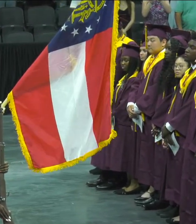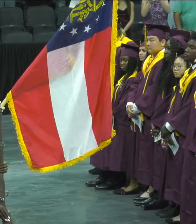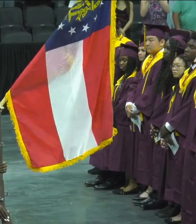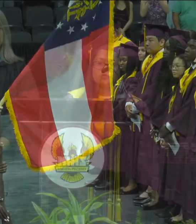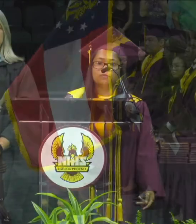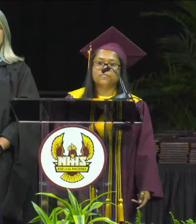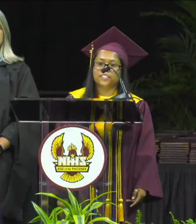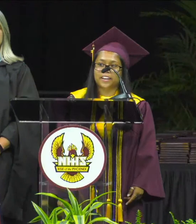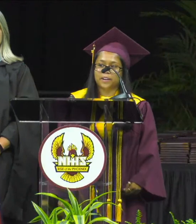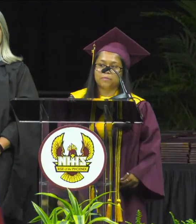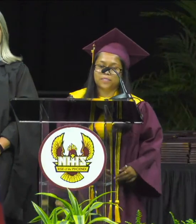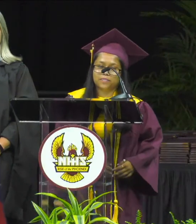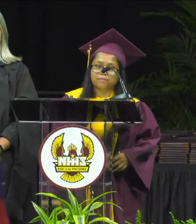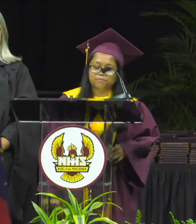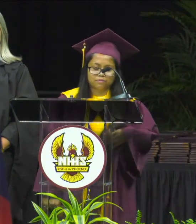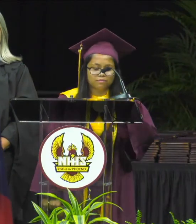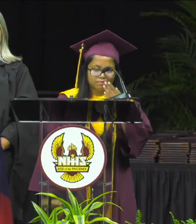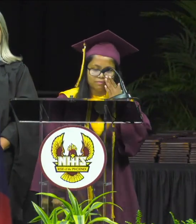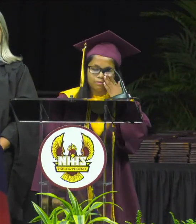Gentlemen, please remove your caps.